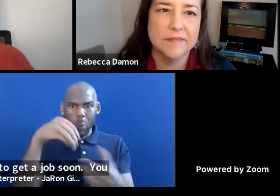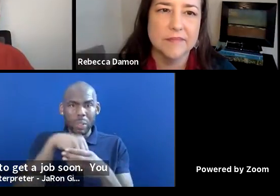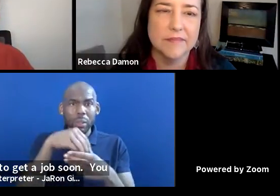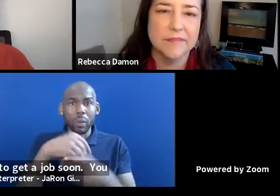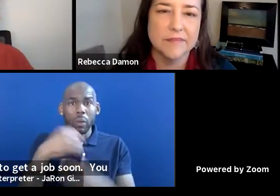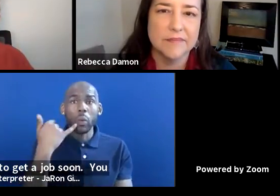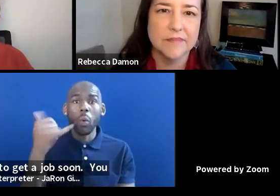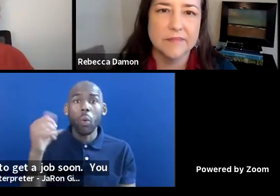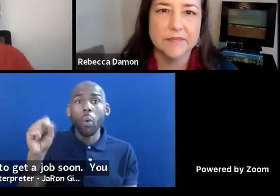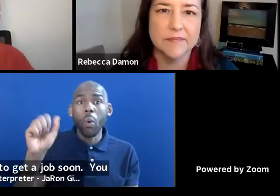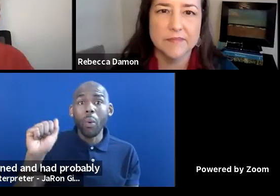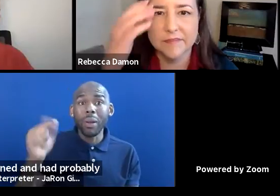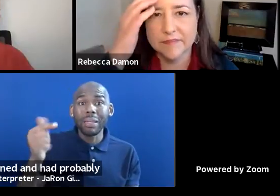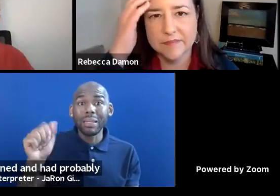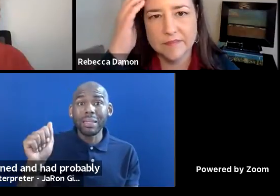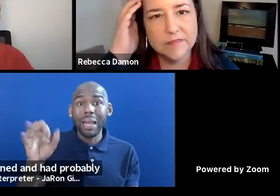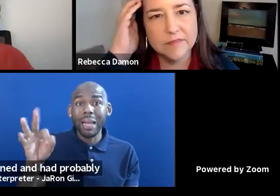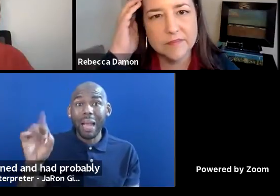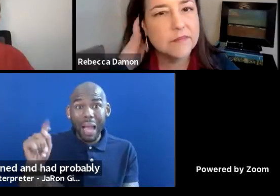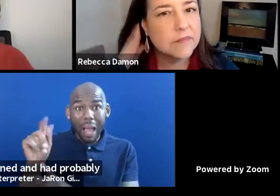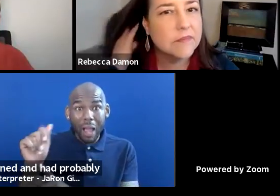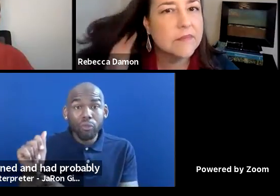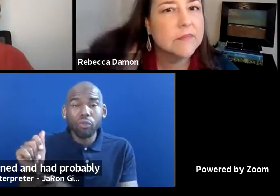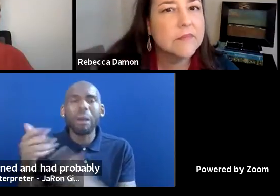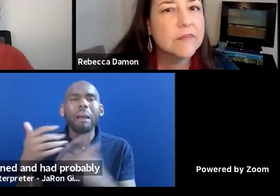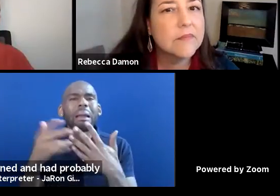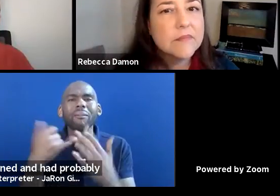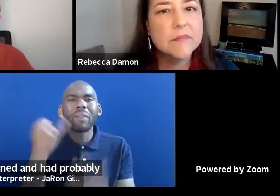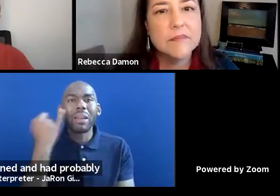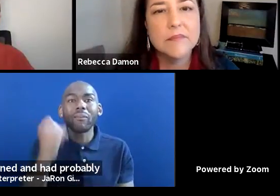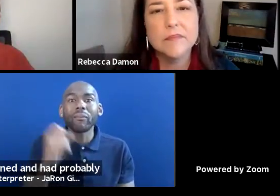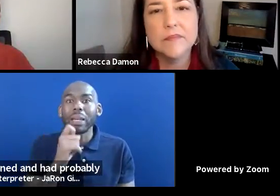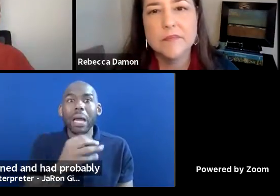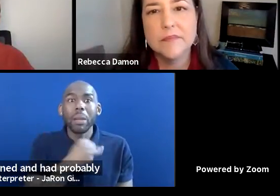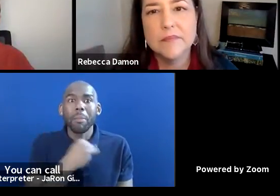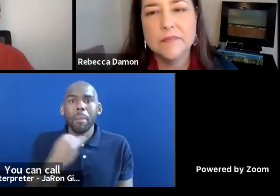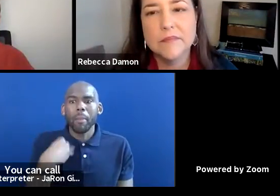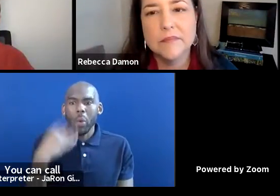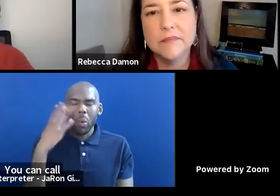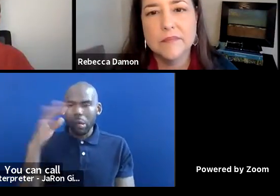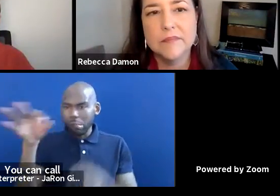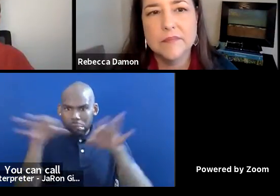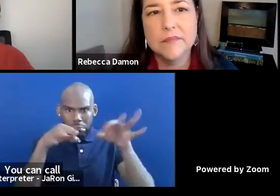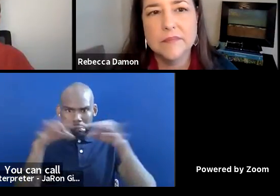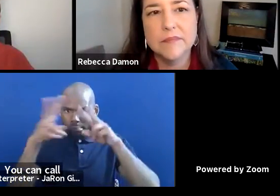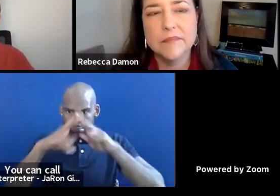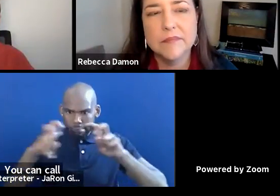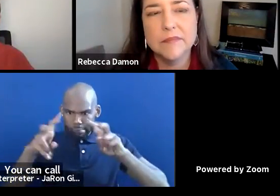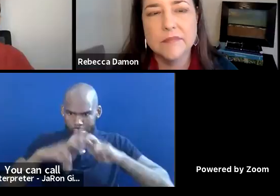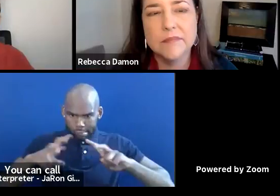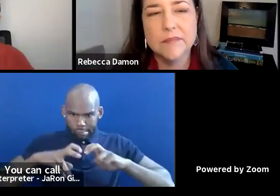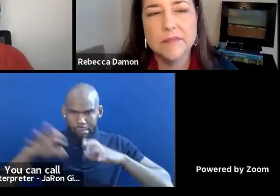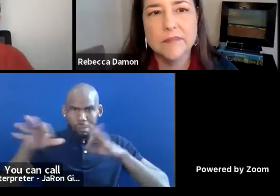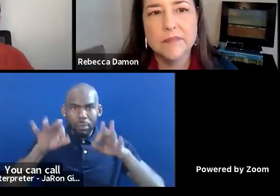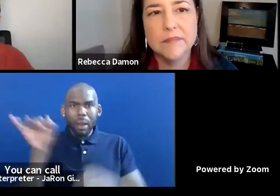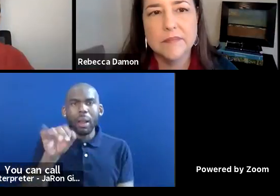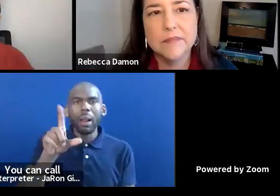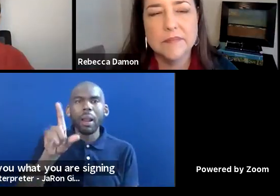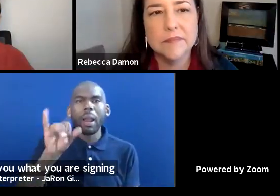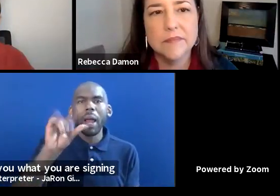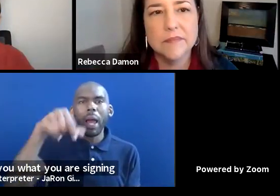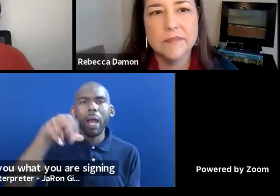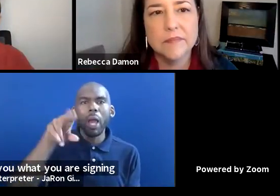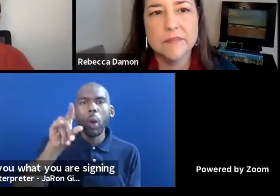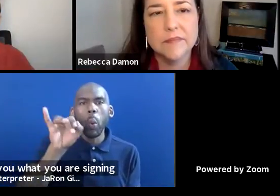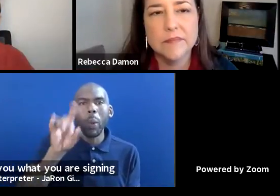contract for you free of charge, even if you aren't a member, and we'll tell you what you're signing. We'll explain things like liquidated damages, like you can't leave